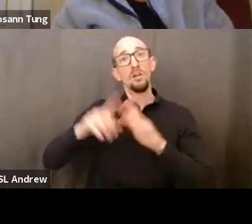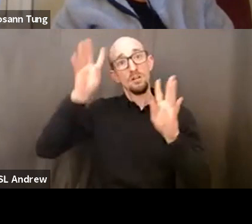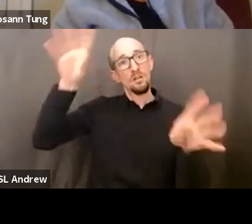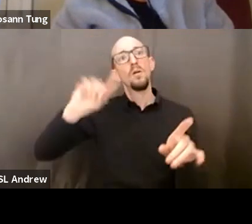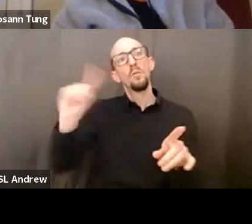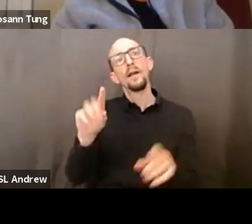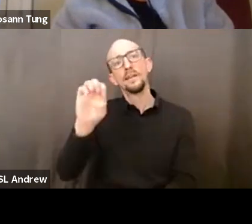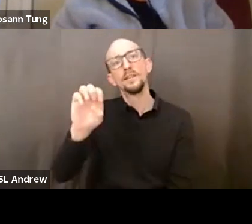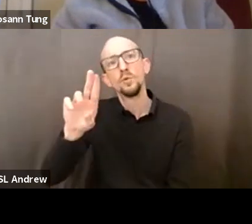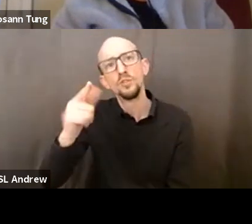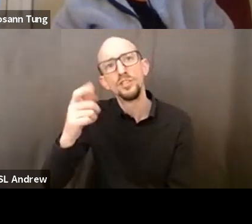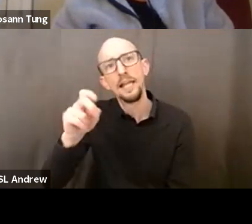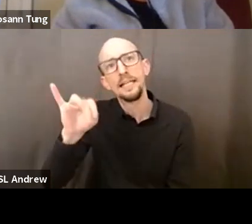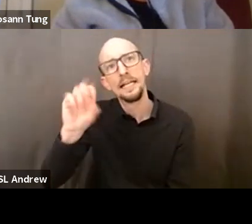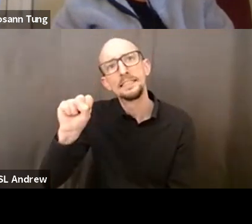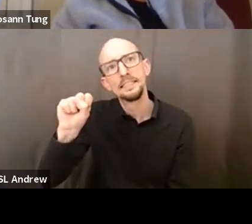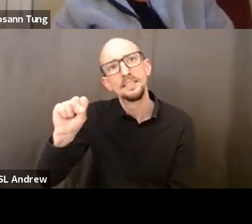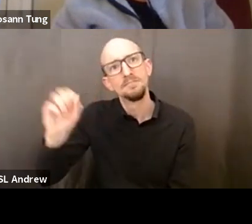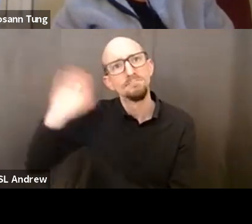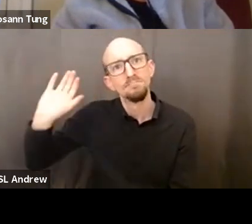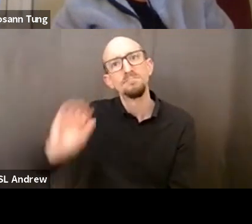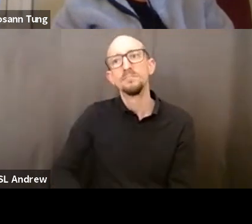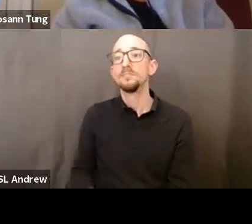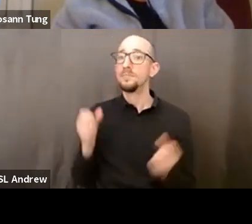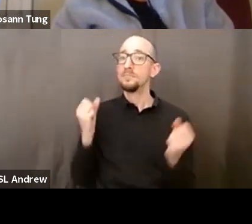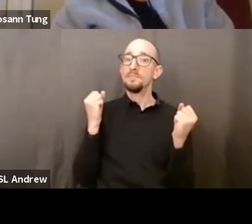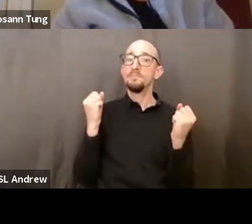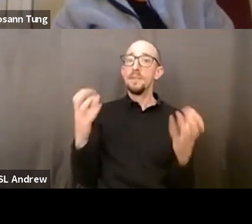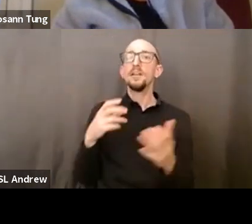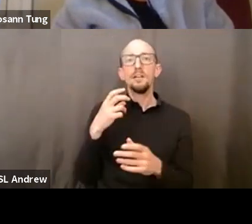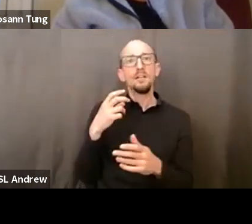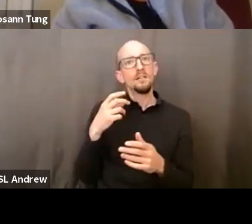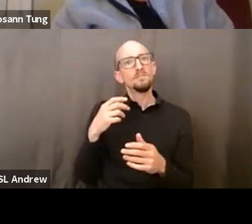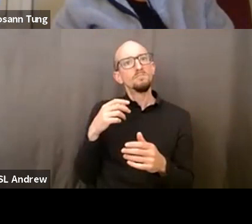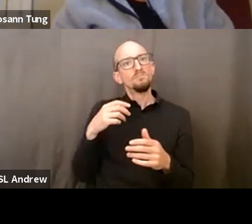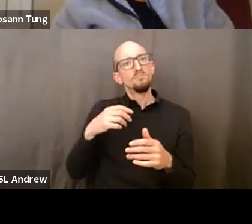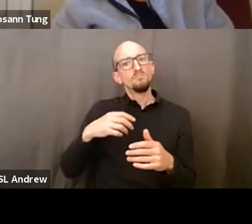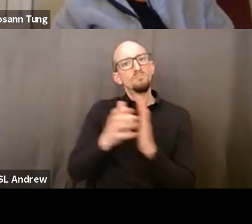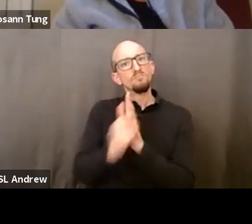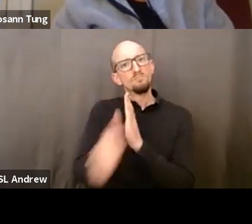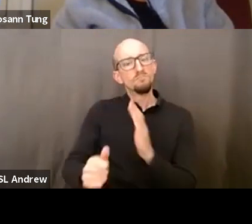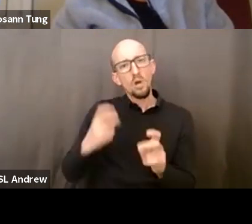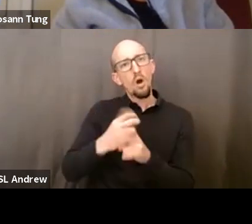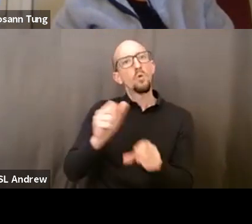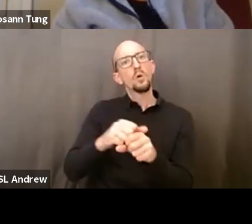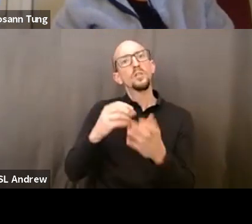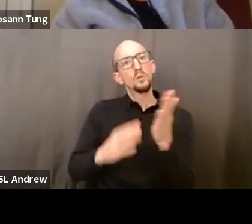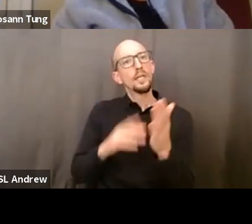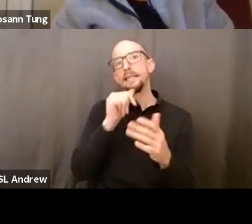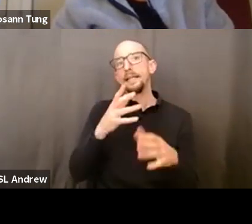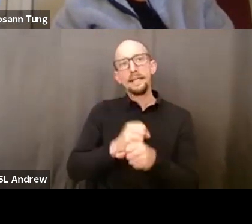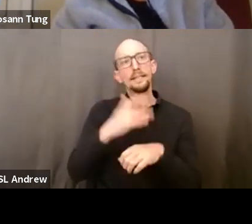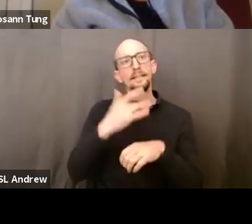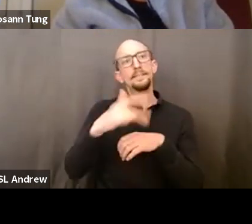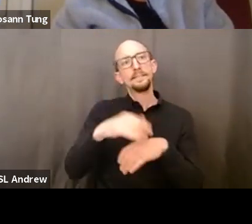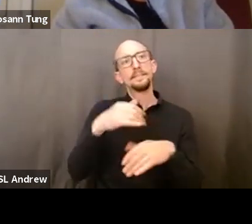be many hardworking students who did not receive a seat at their preferred school this year. I empathize with children